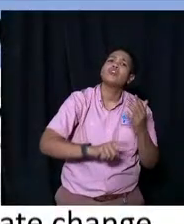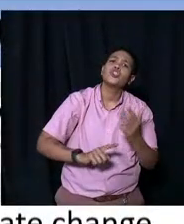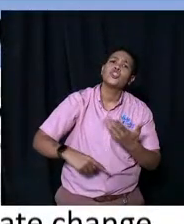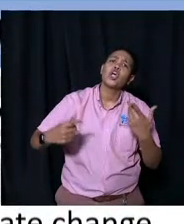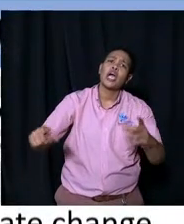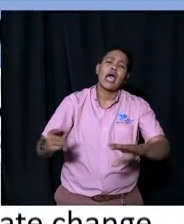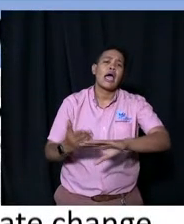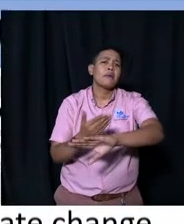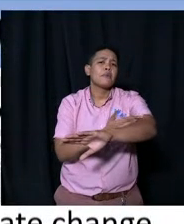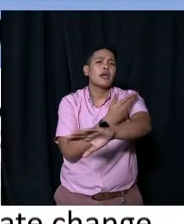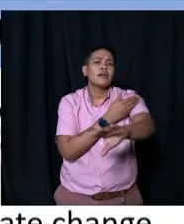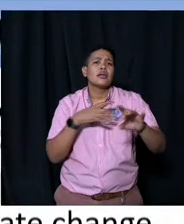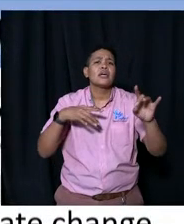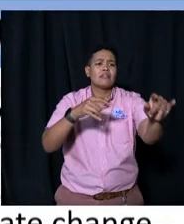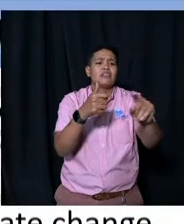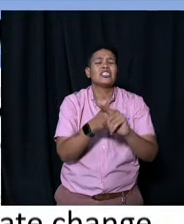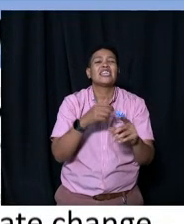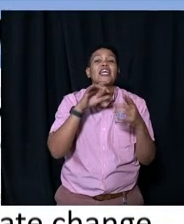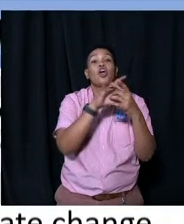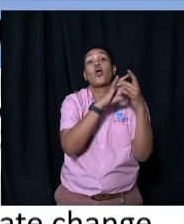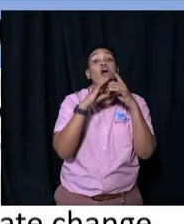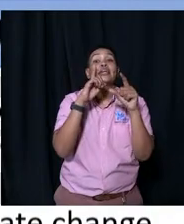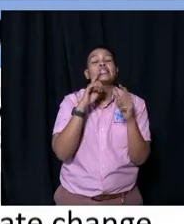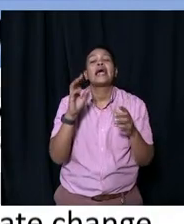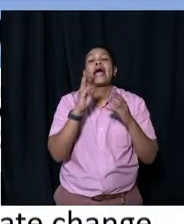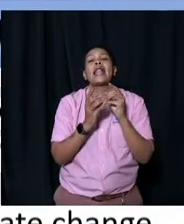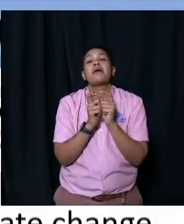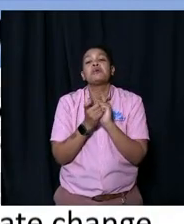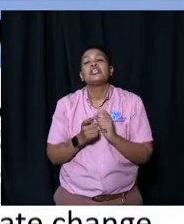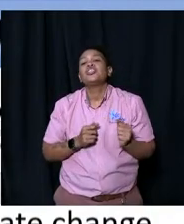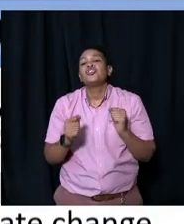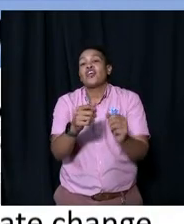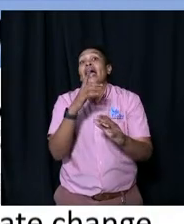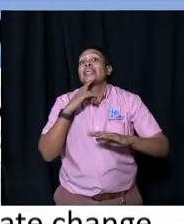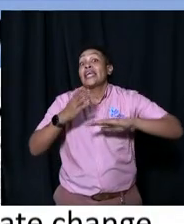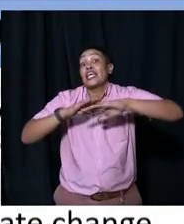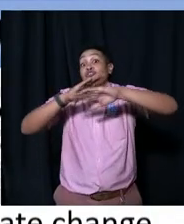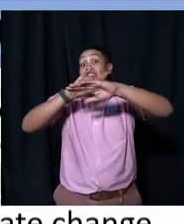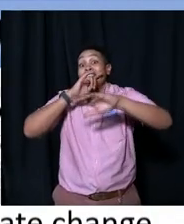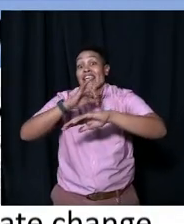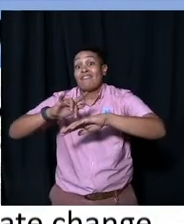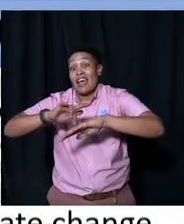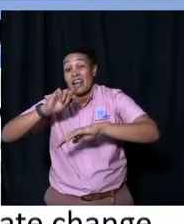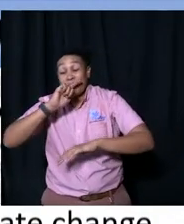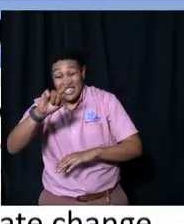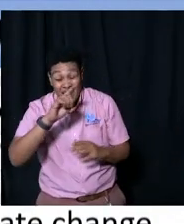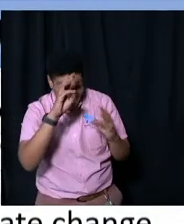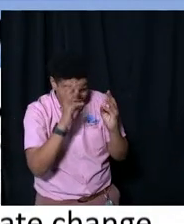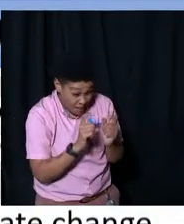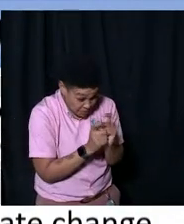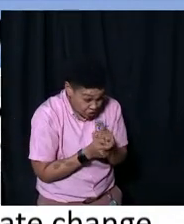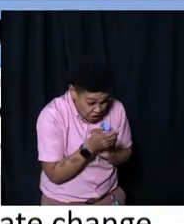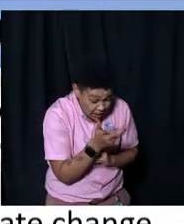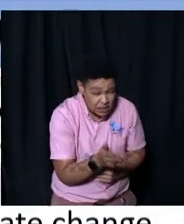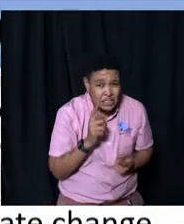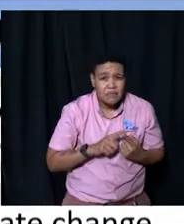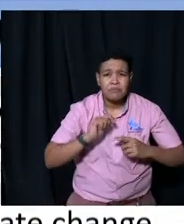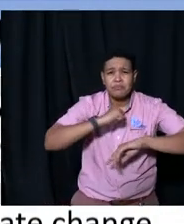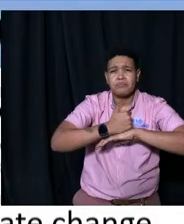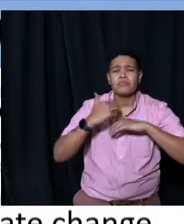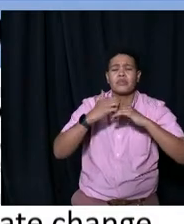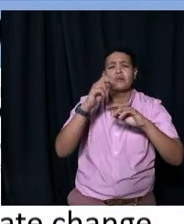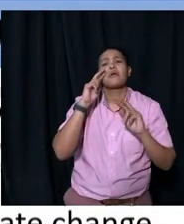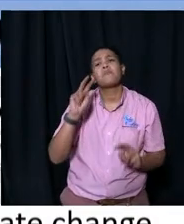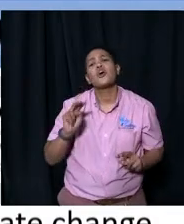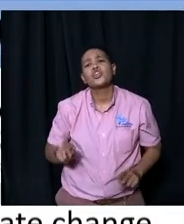the efficiency and coordination of climate change strategies, increase availability of climate change funding, and establish a monitoring